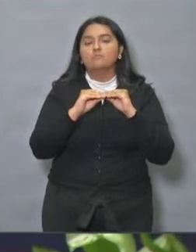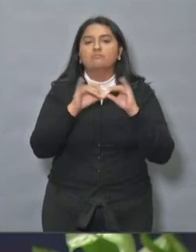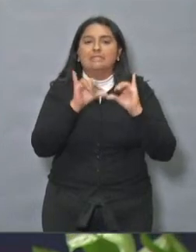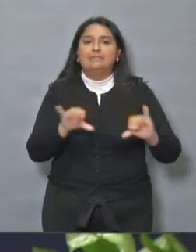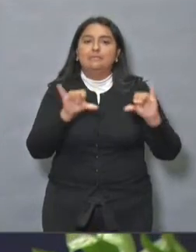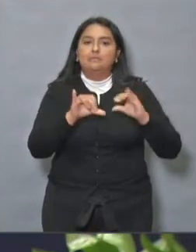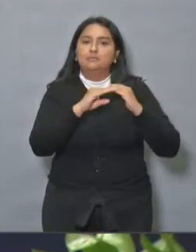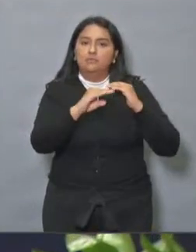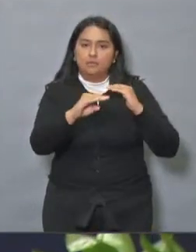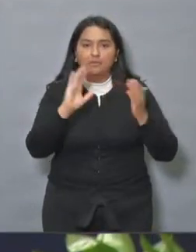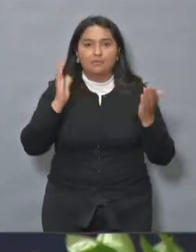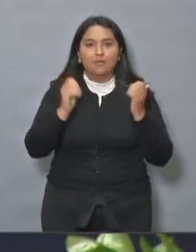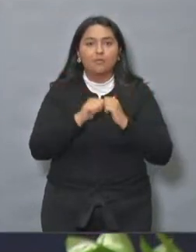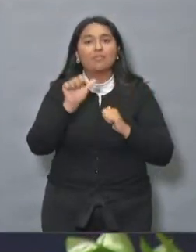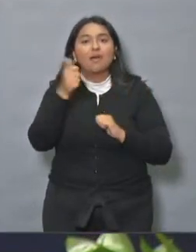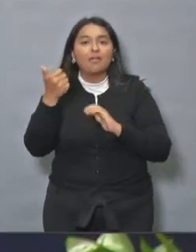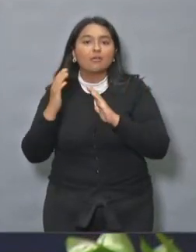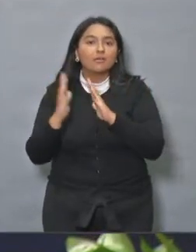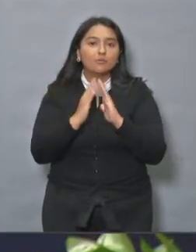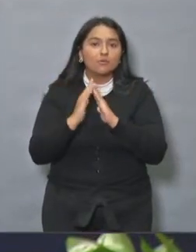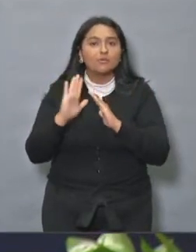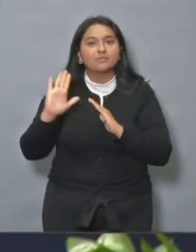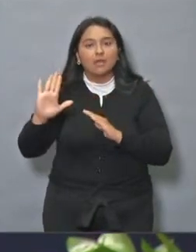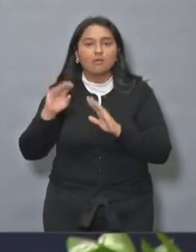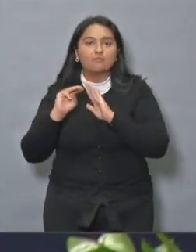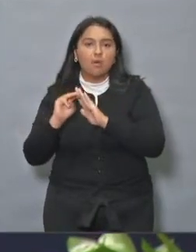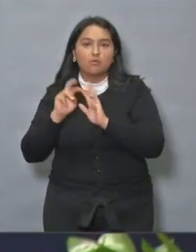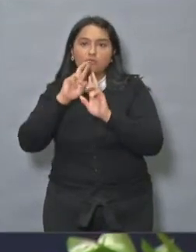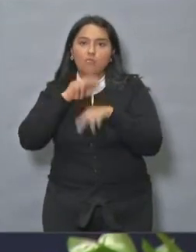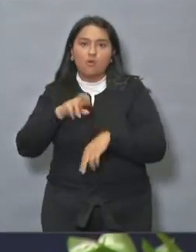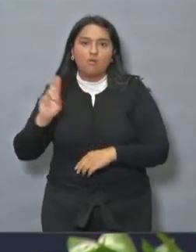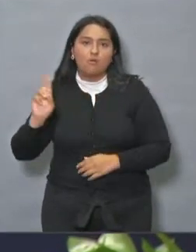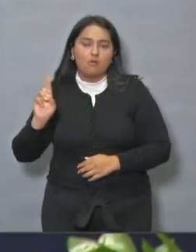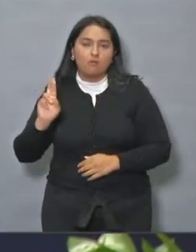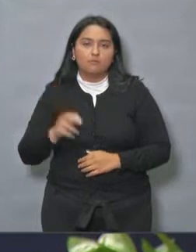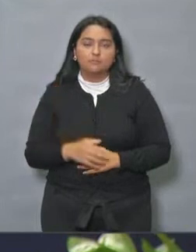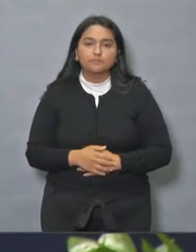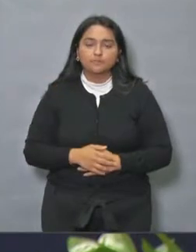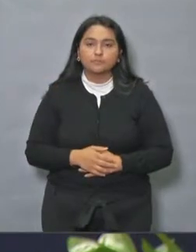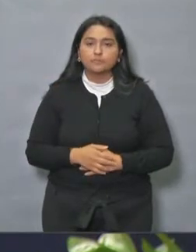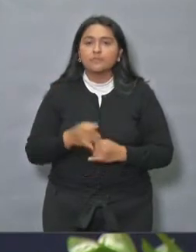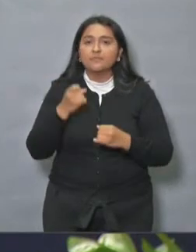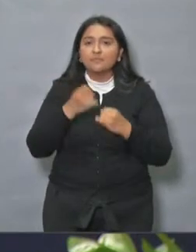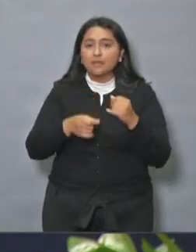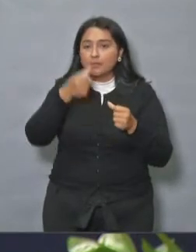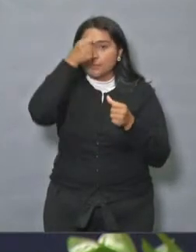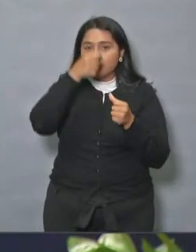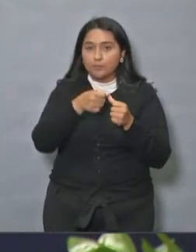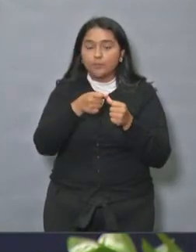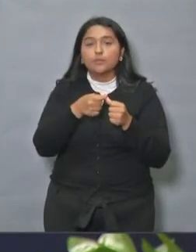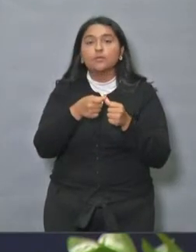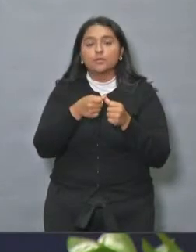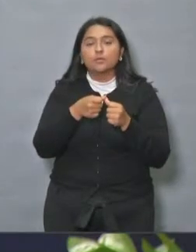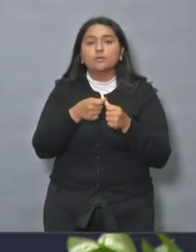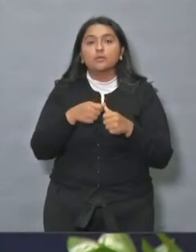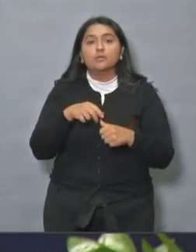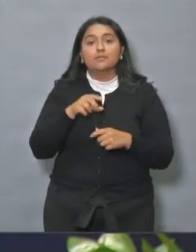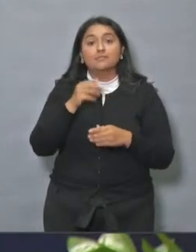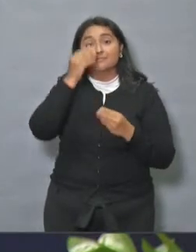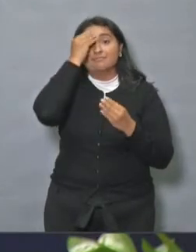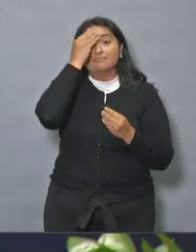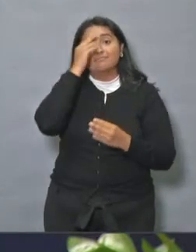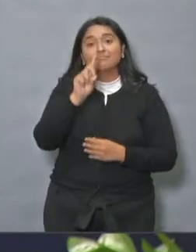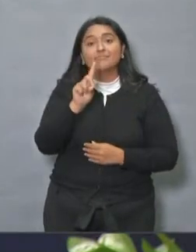other communities and models report R. Finally, please remember that there is a lag in the data and what it tells us